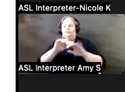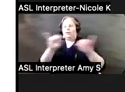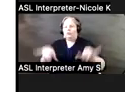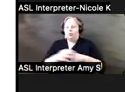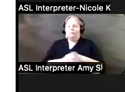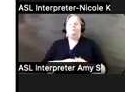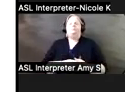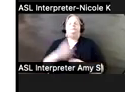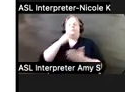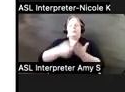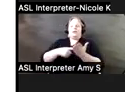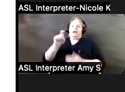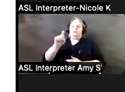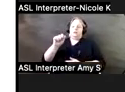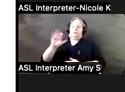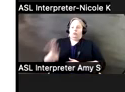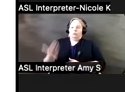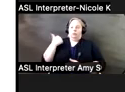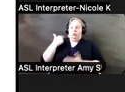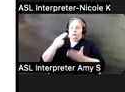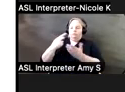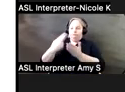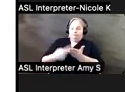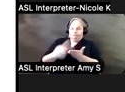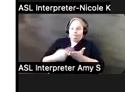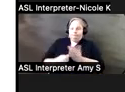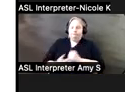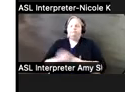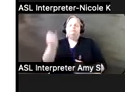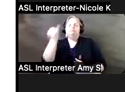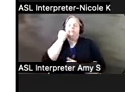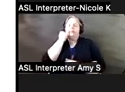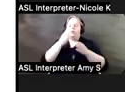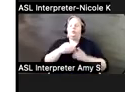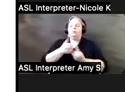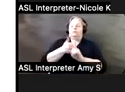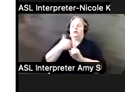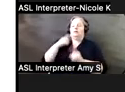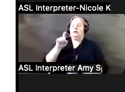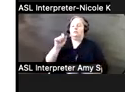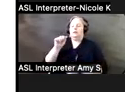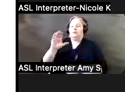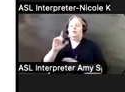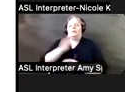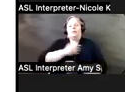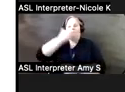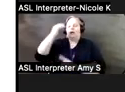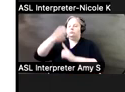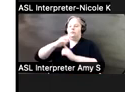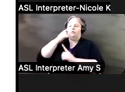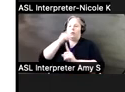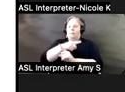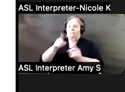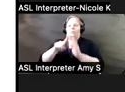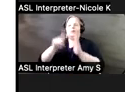adaptive controller before. So what if the person has the Xbox adaptive controller is the best adaptive controller for them, but they want